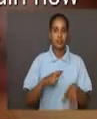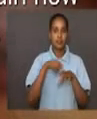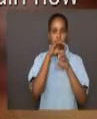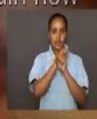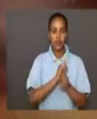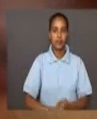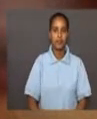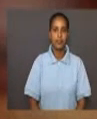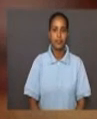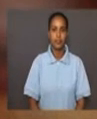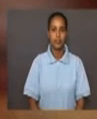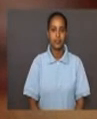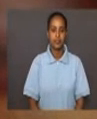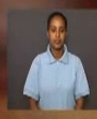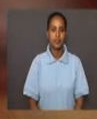Time's up.